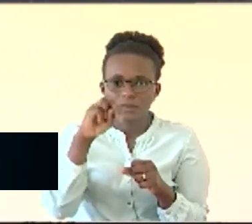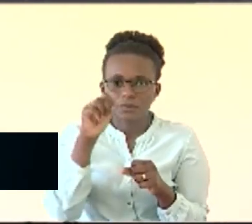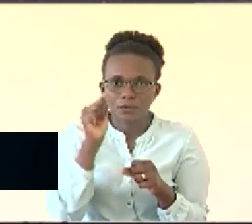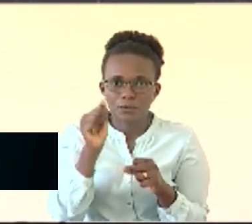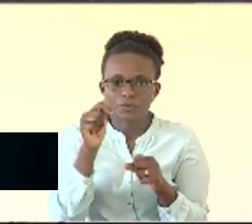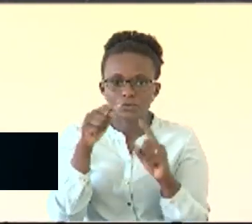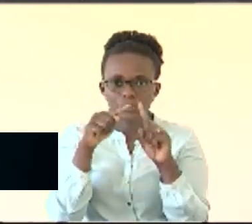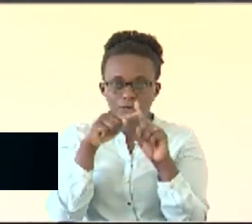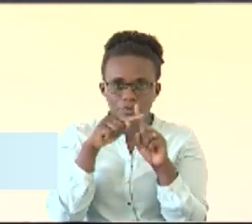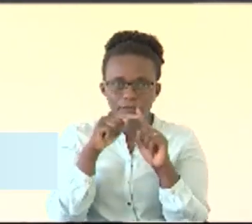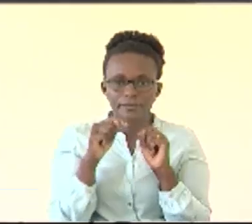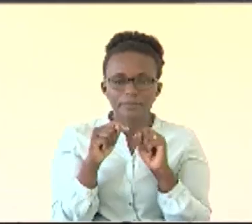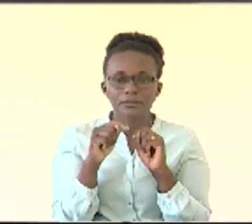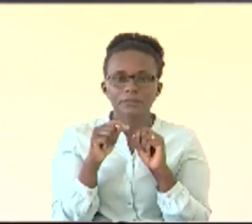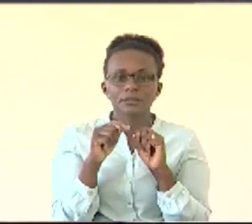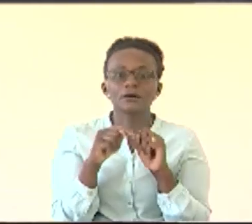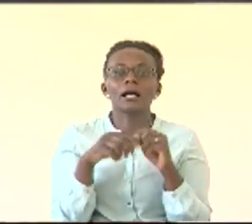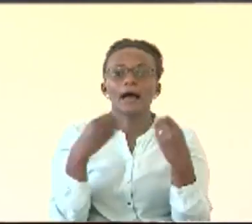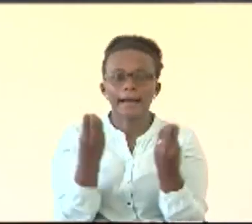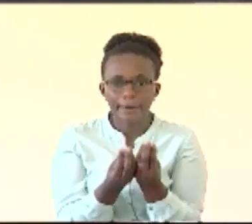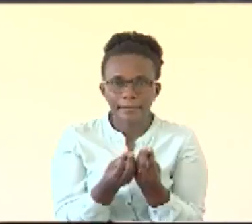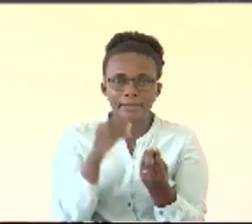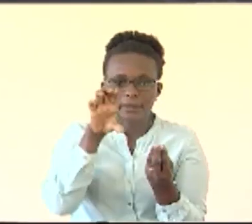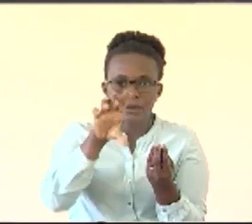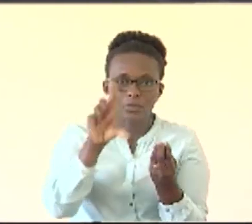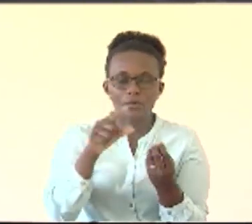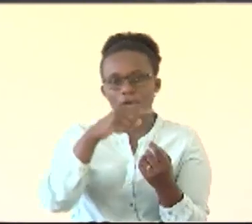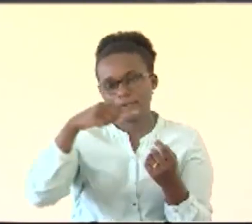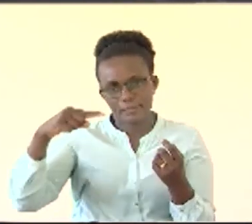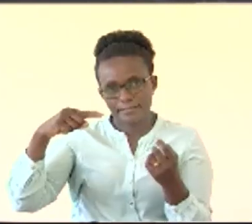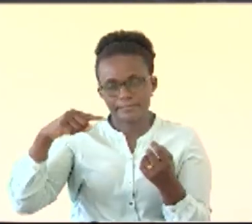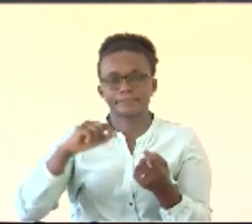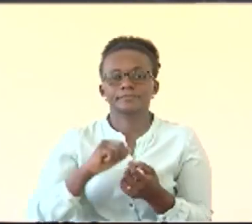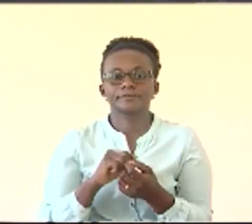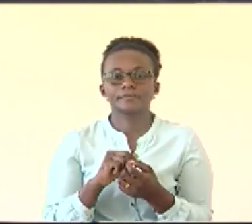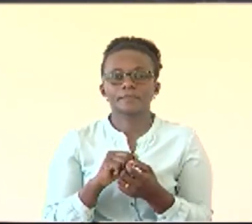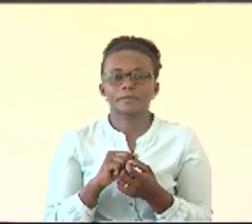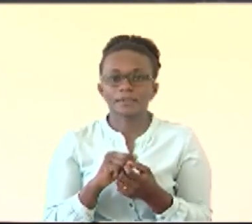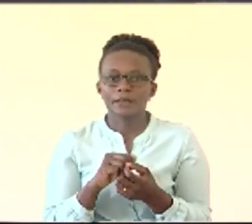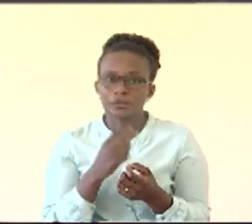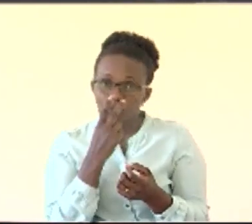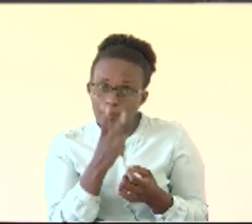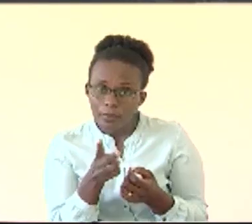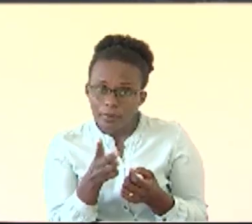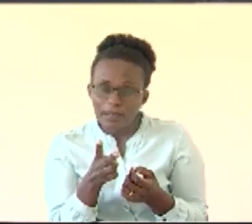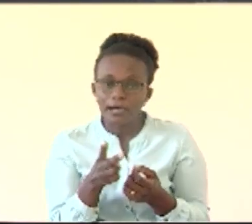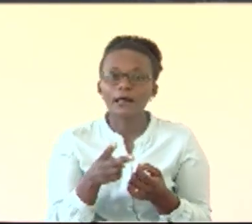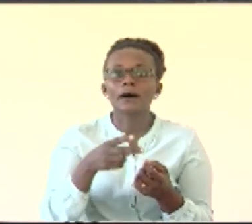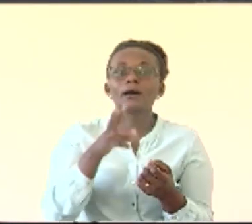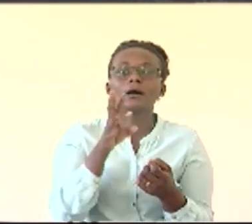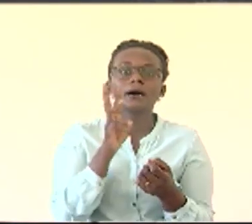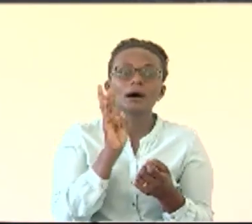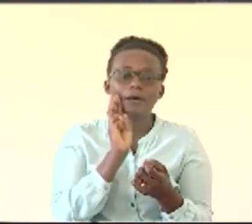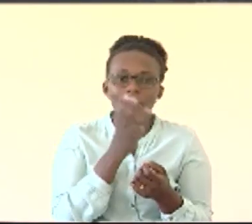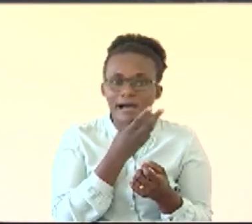producing the ions. These are the ions present. And then you have water as well. So you have the